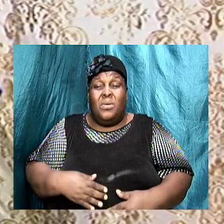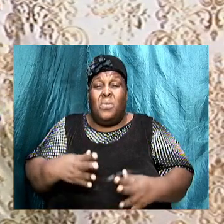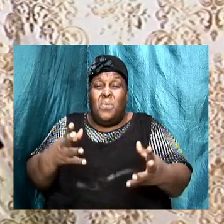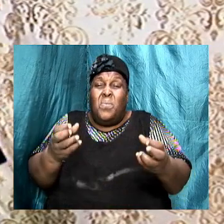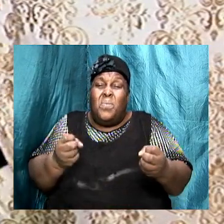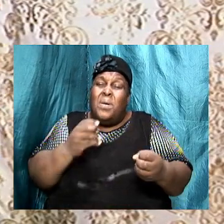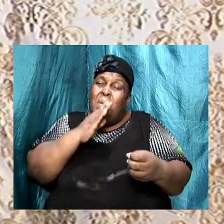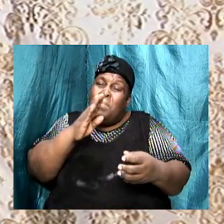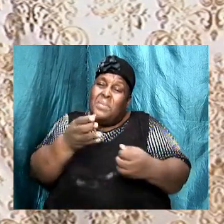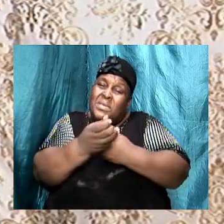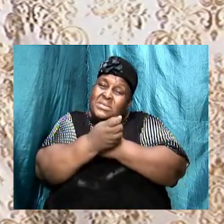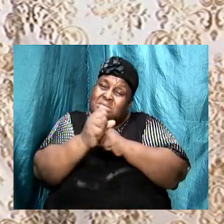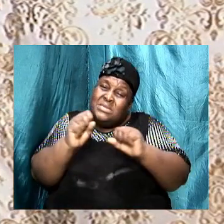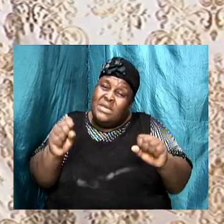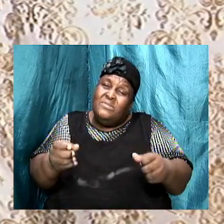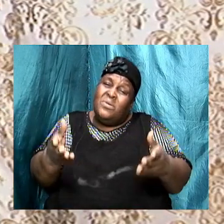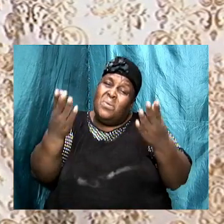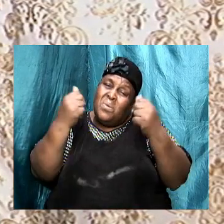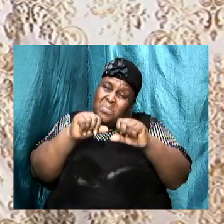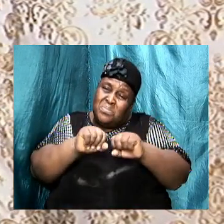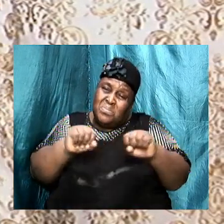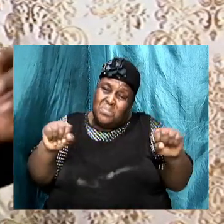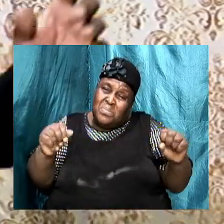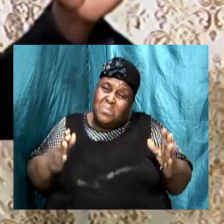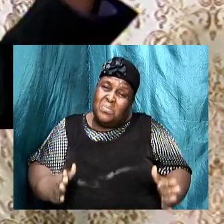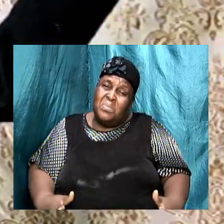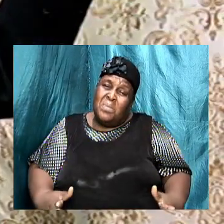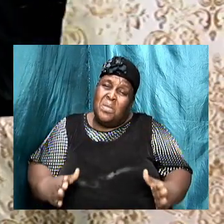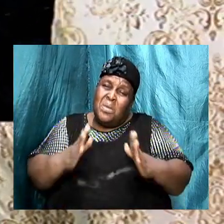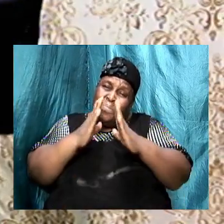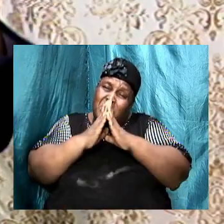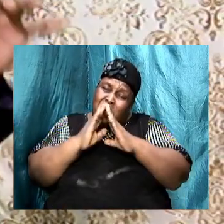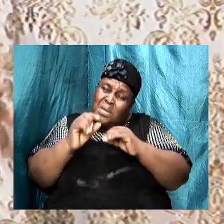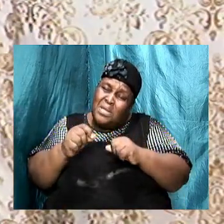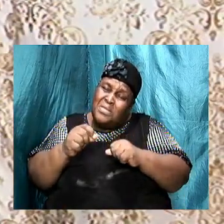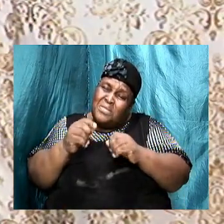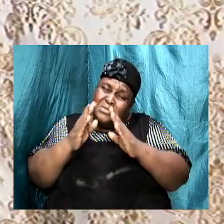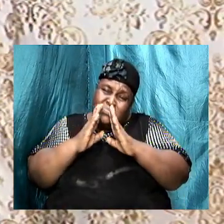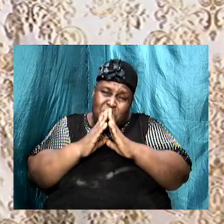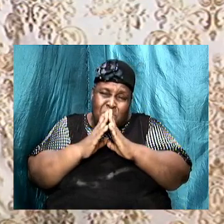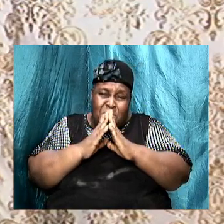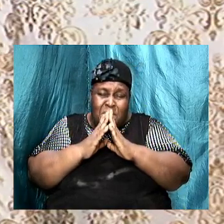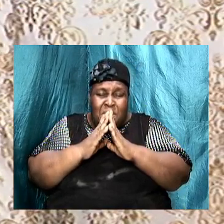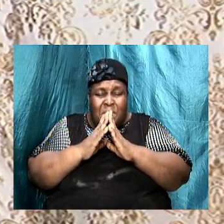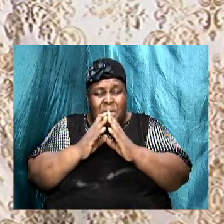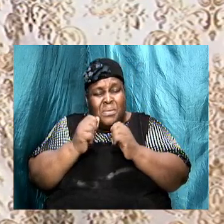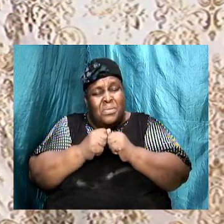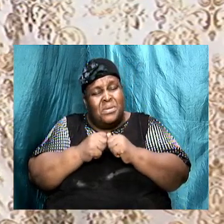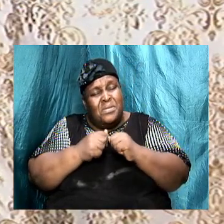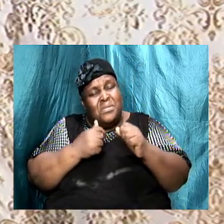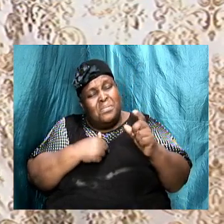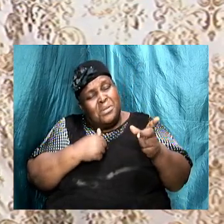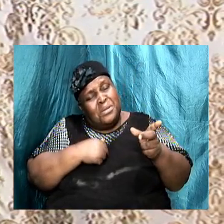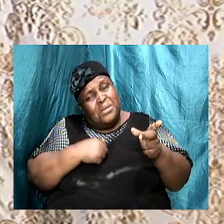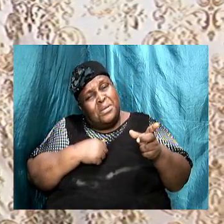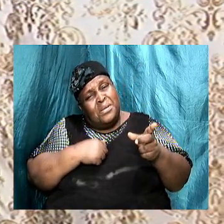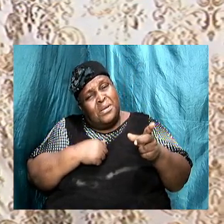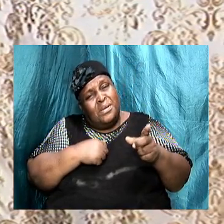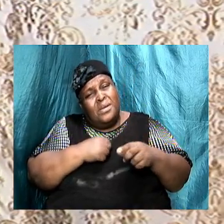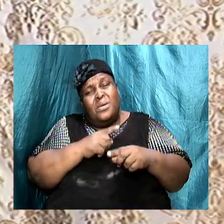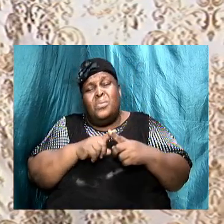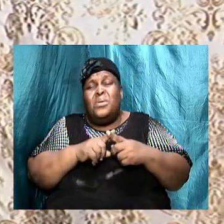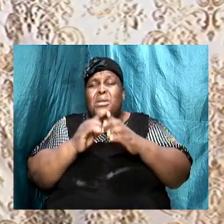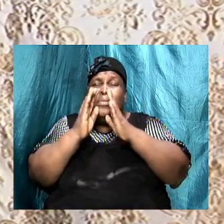wants to be saved, you can come to the altar. Pray this prayer. Lift your right hand and pray this prayer with me. And when